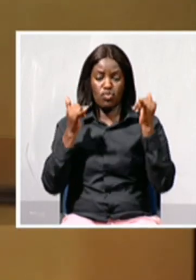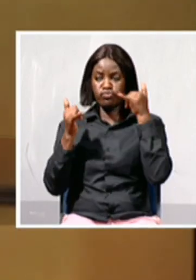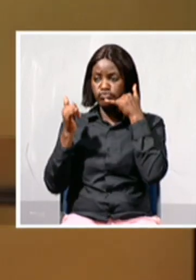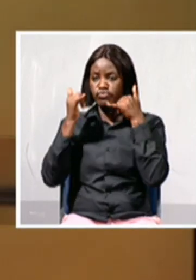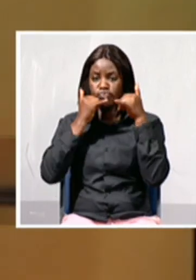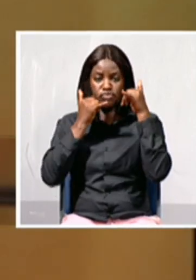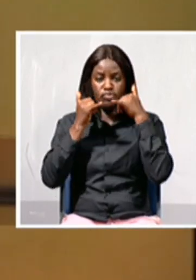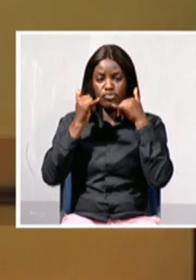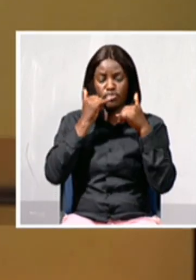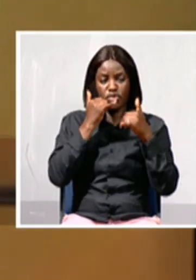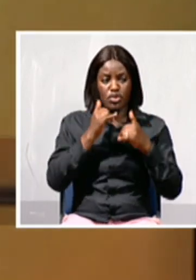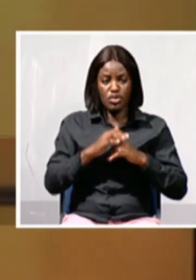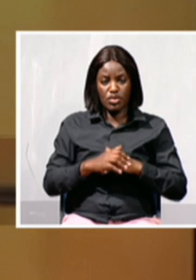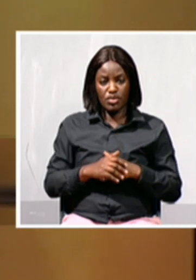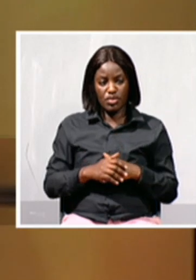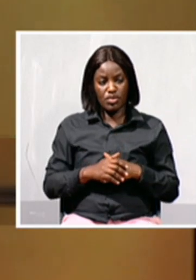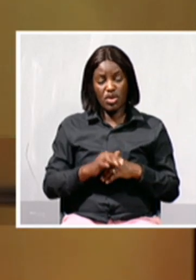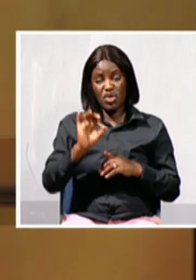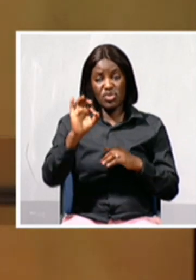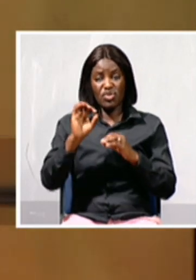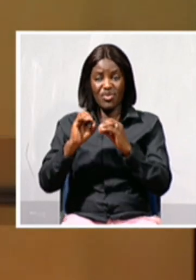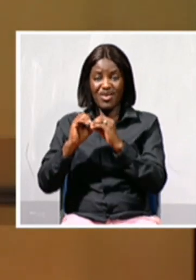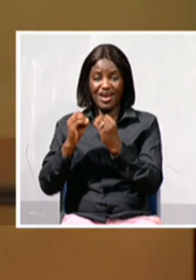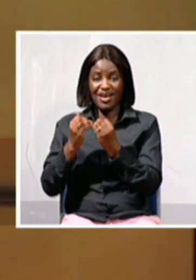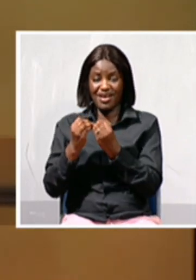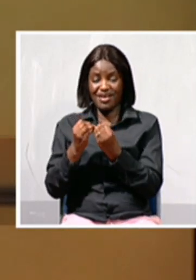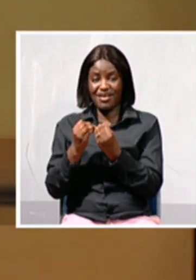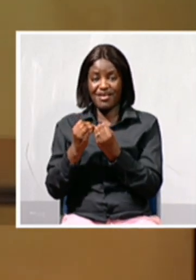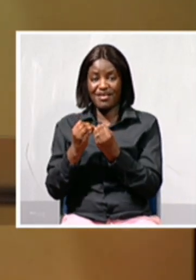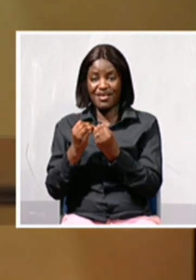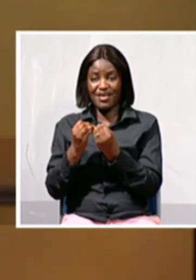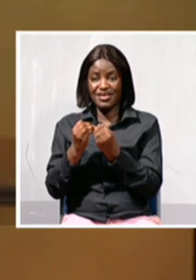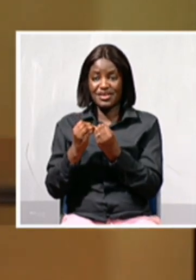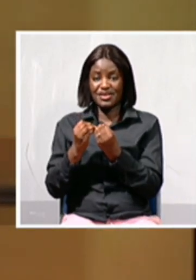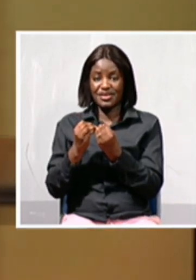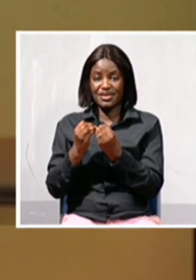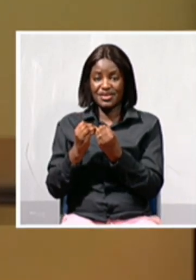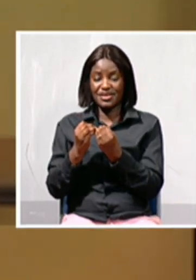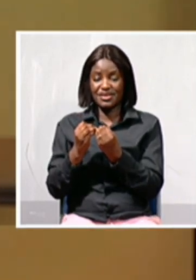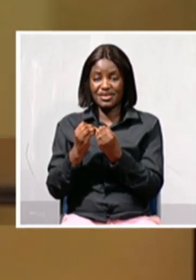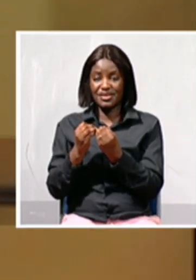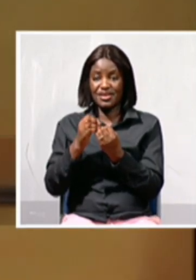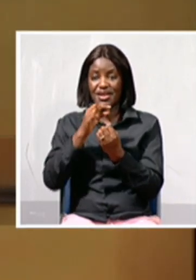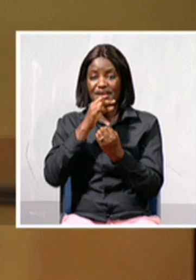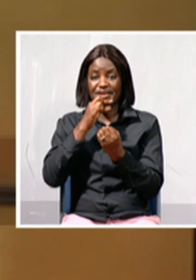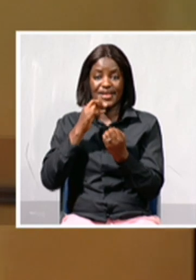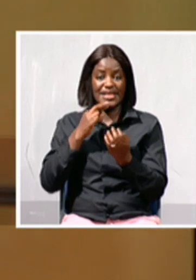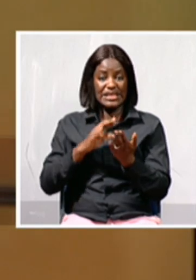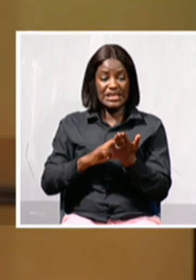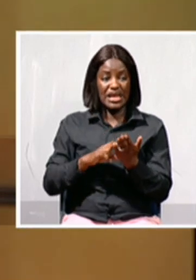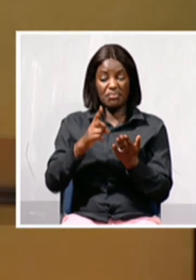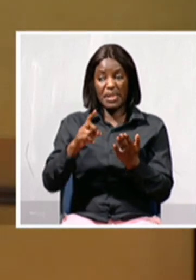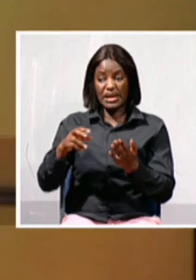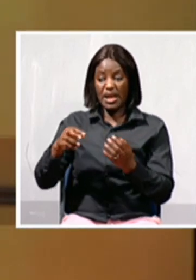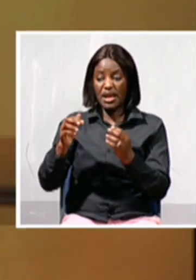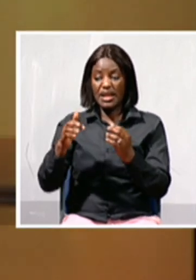people, your organization has been registering these people to vote while they are not Namibians.